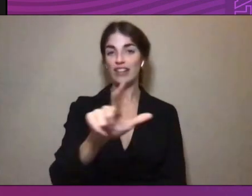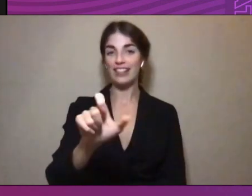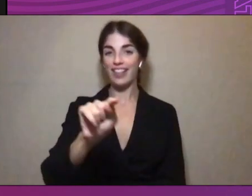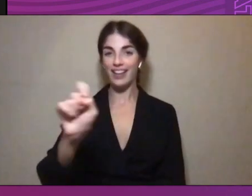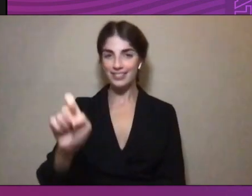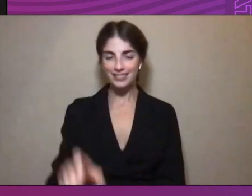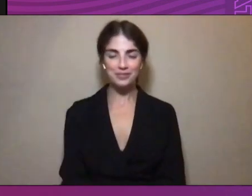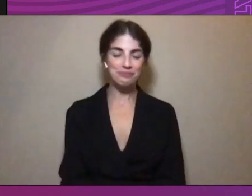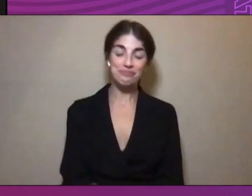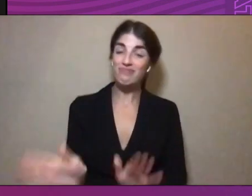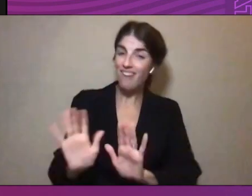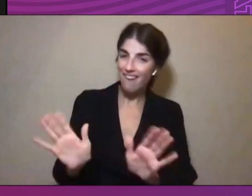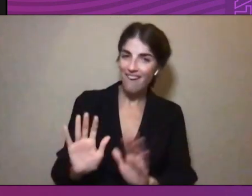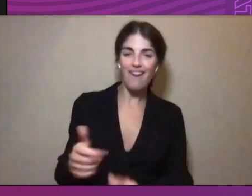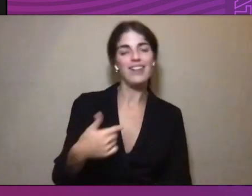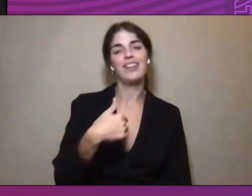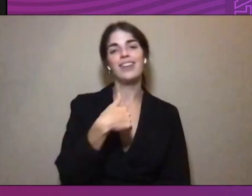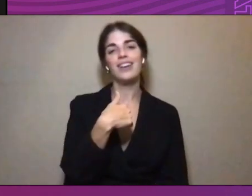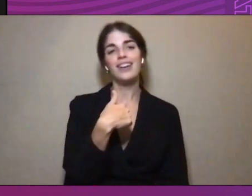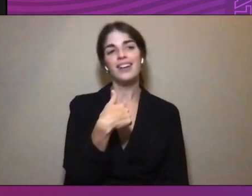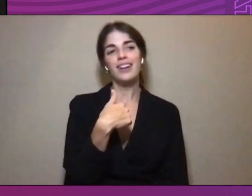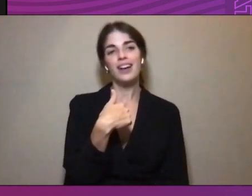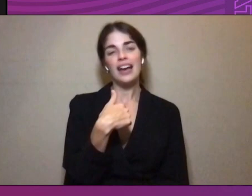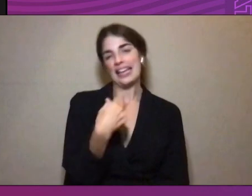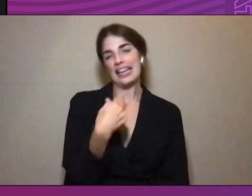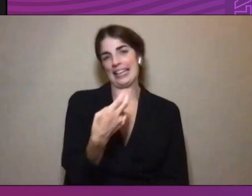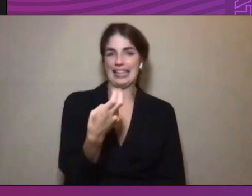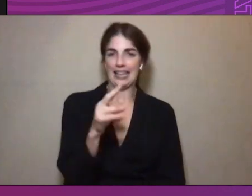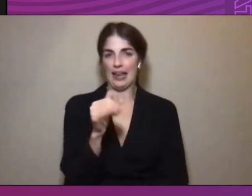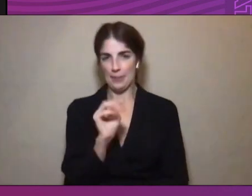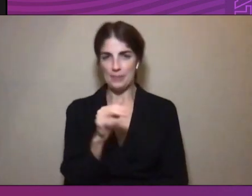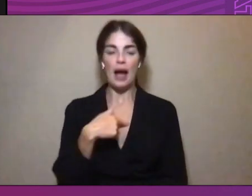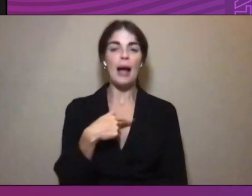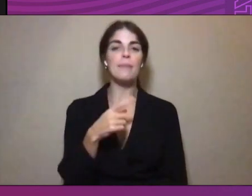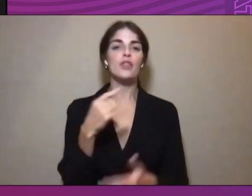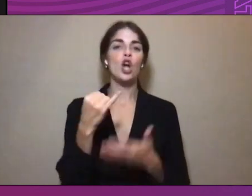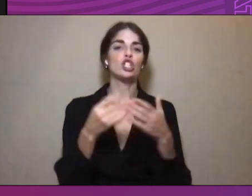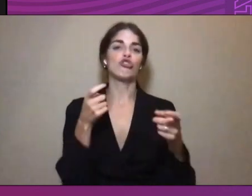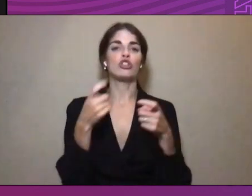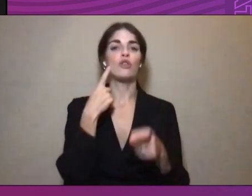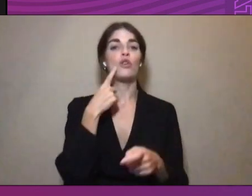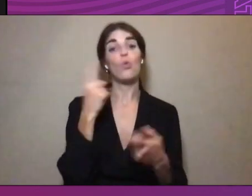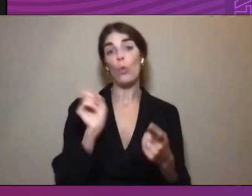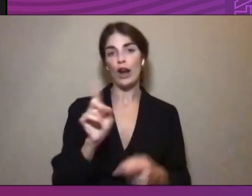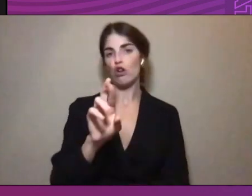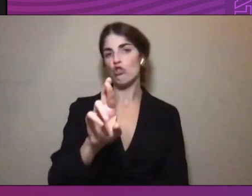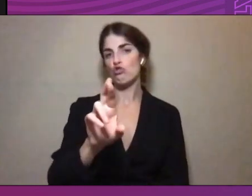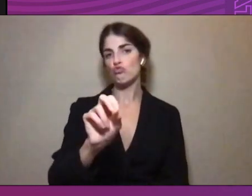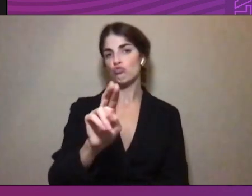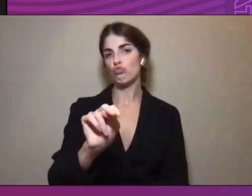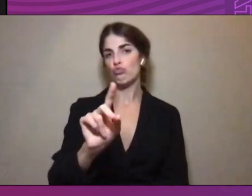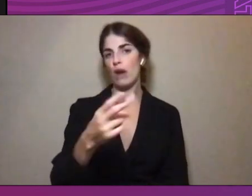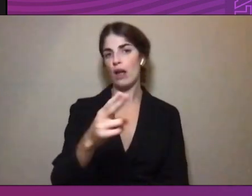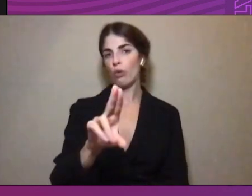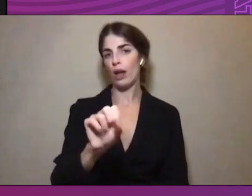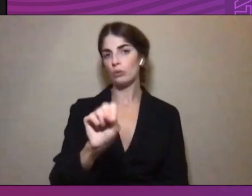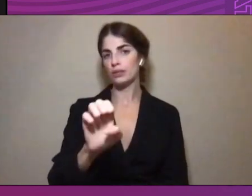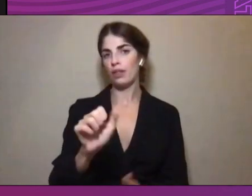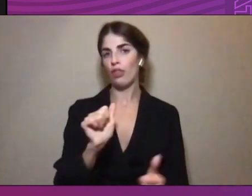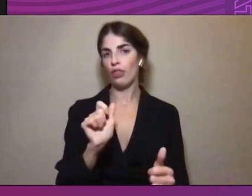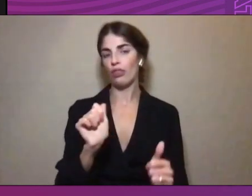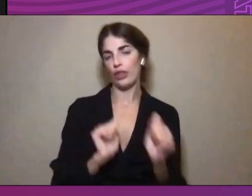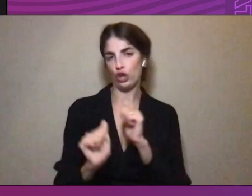Roulette. I'm the he, him, his. I'm the artistic director of Roundhouse Theatre, where I co-directed